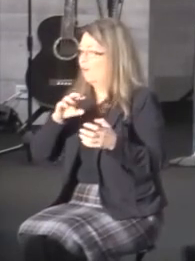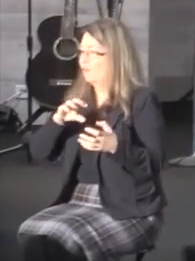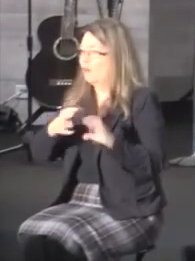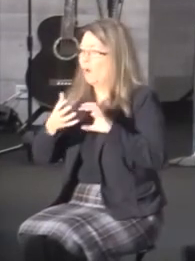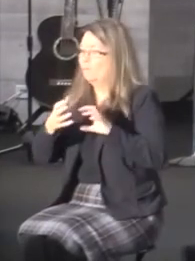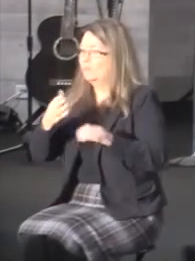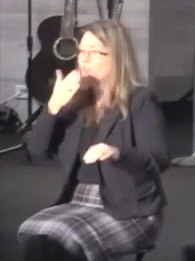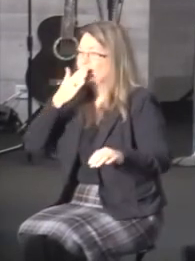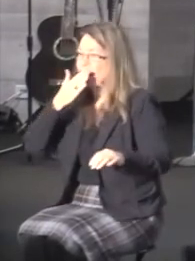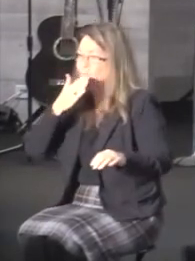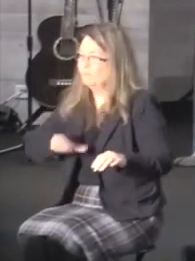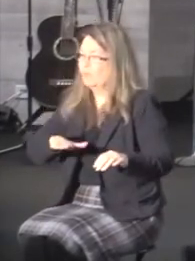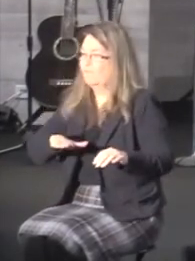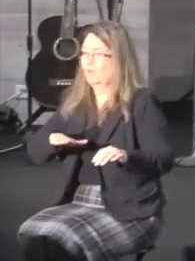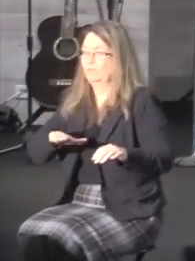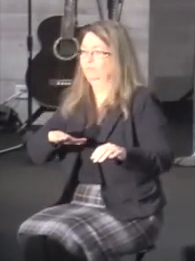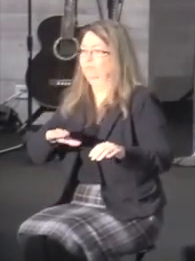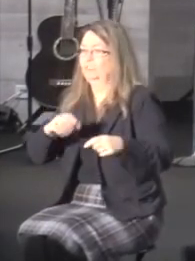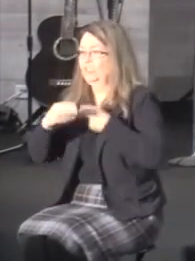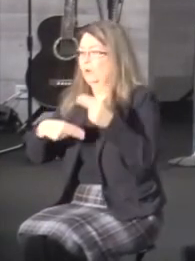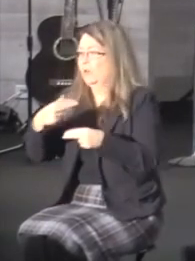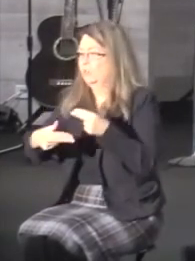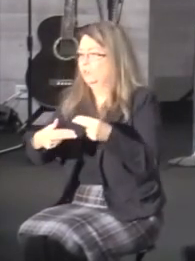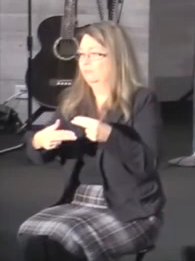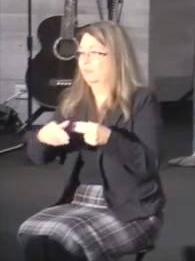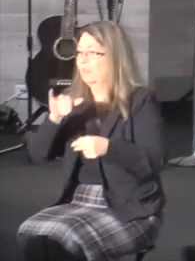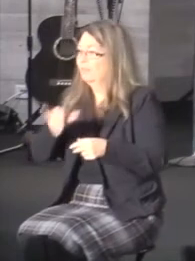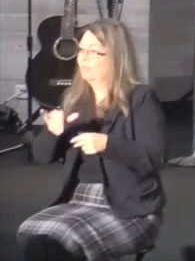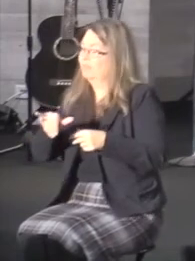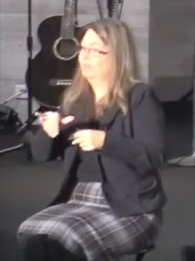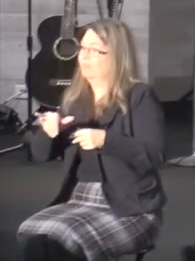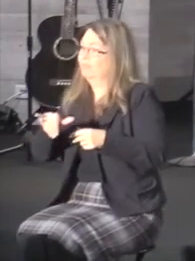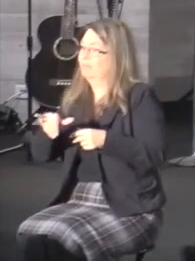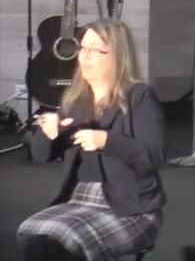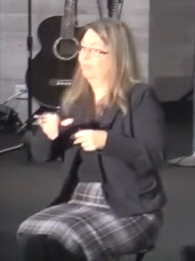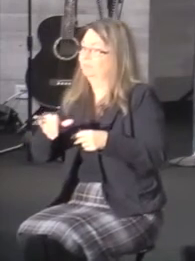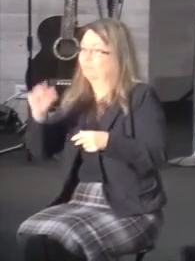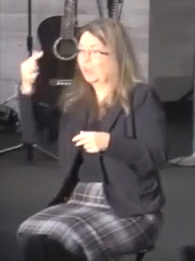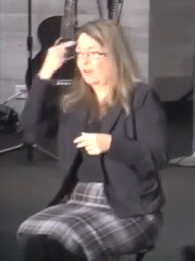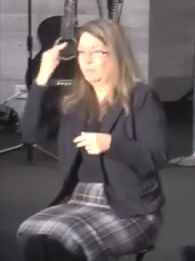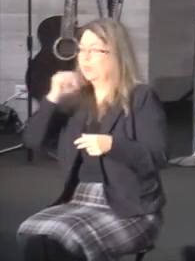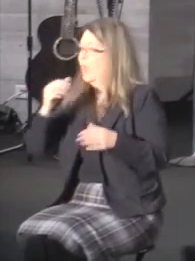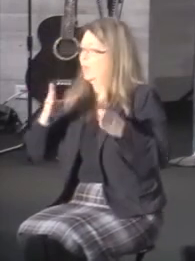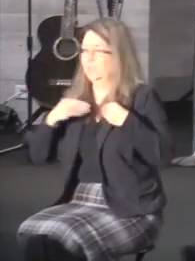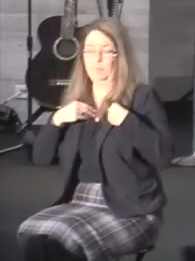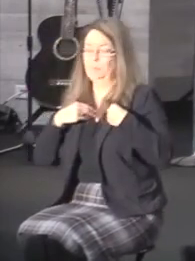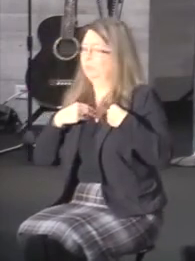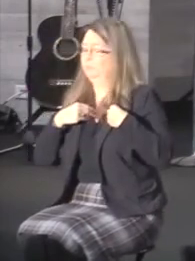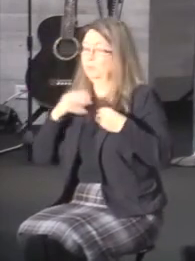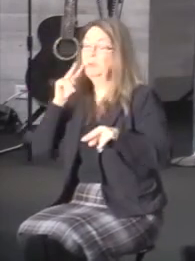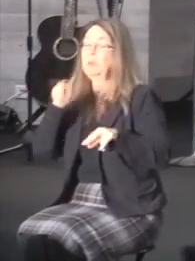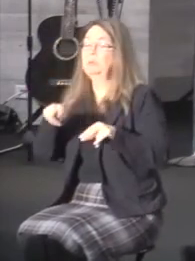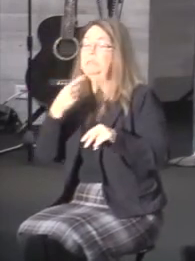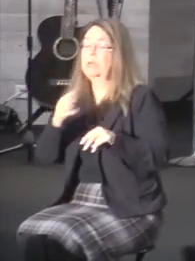and evil generation and group of people. The Empire of Rome was by no means something that we would consider acceptable today. We would look at them and